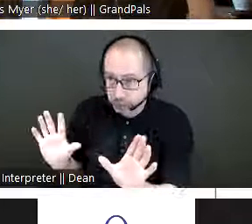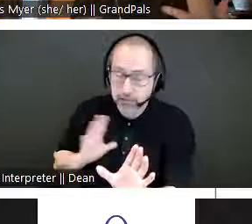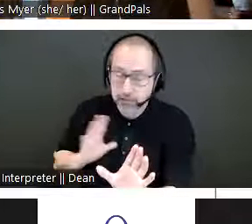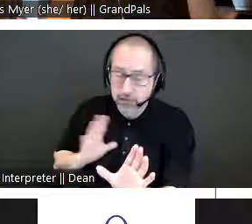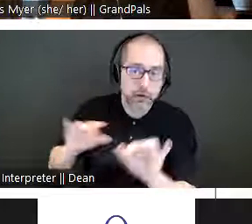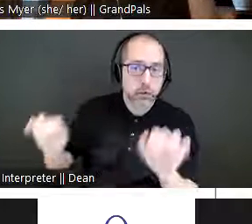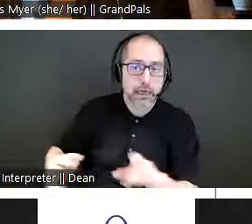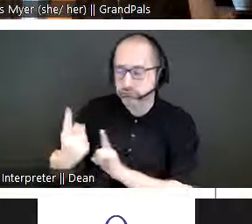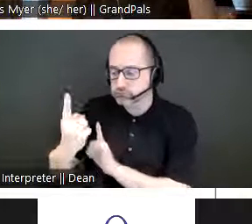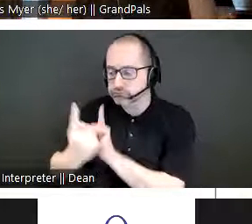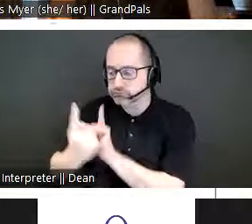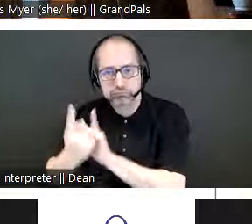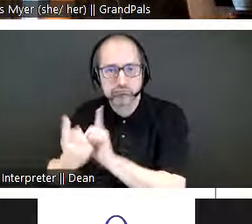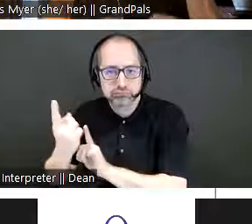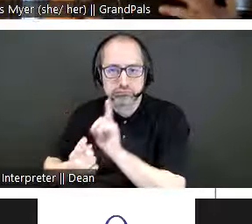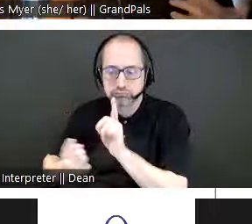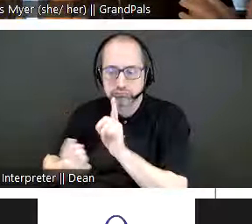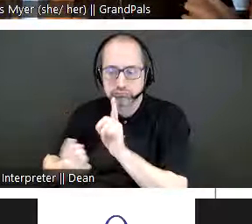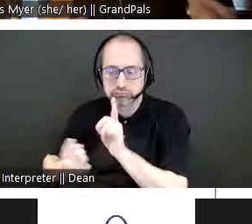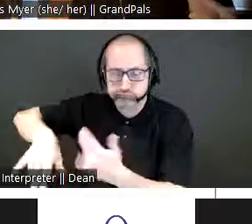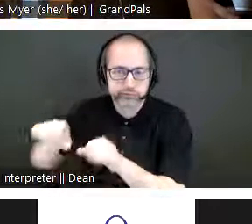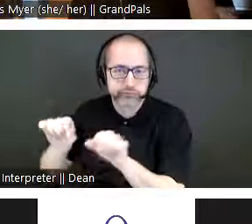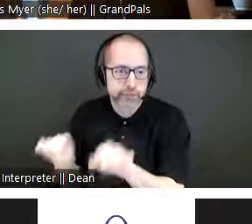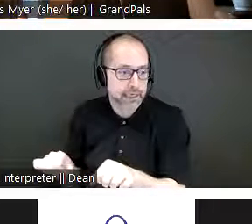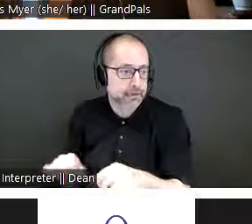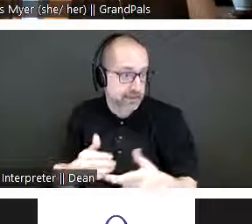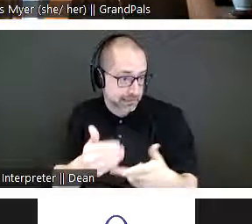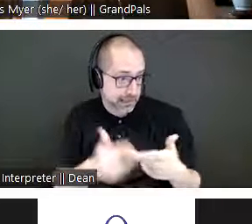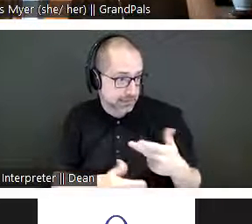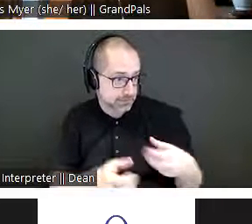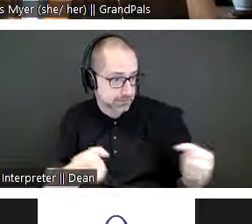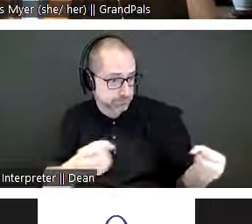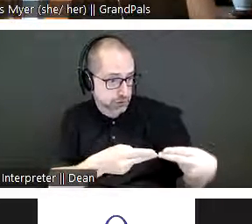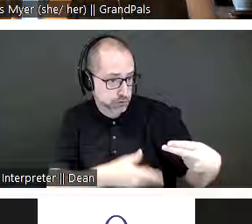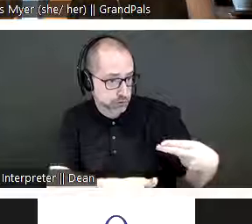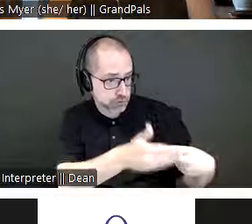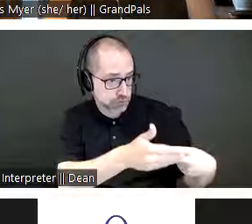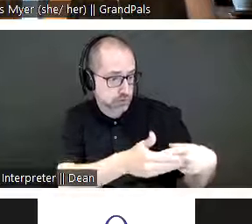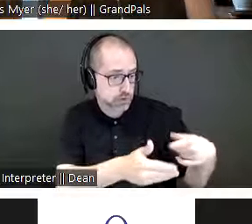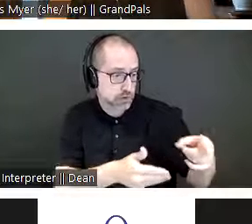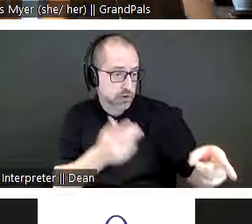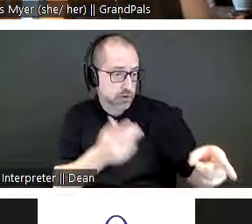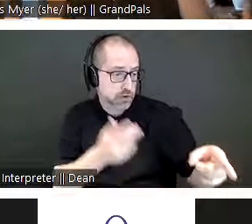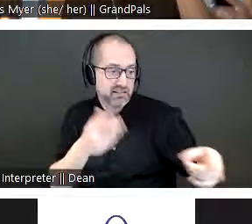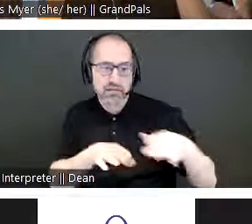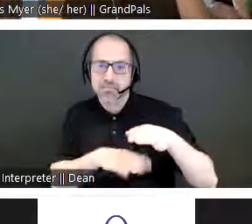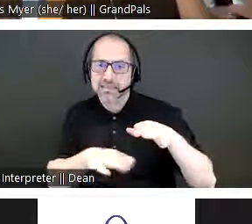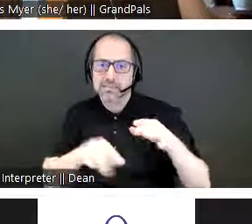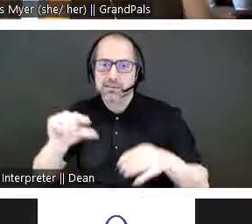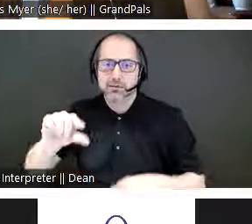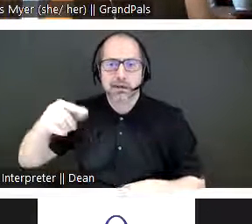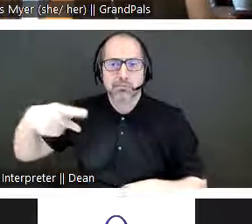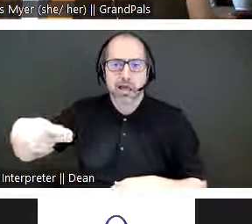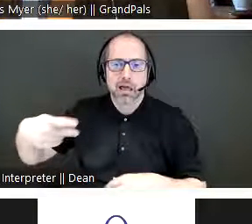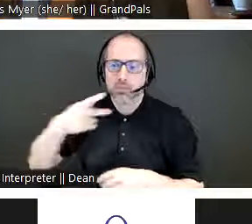if we go to the next slide, there's basically the GrandPals would be